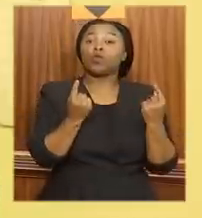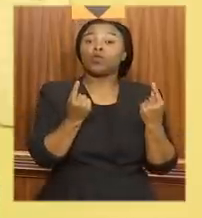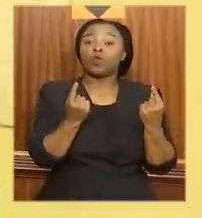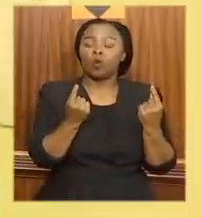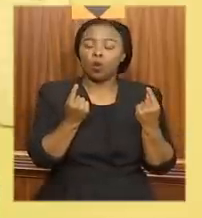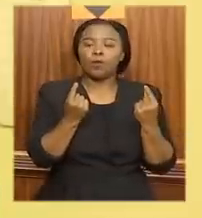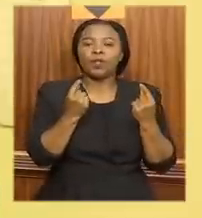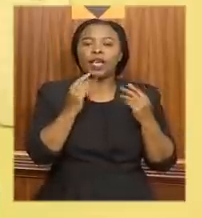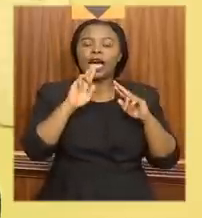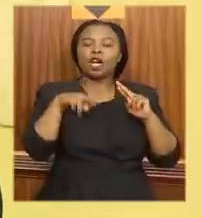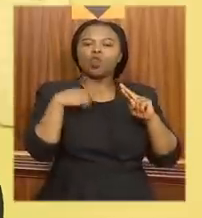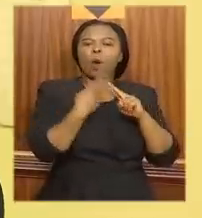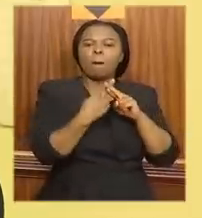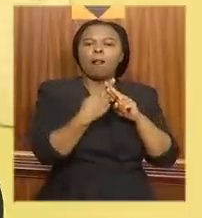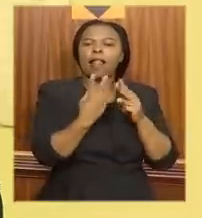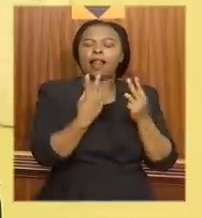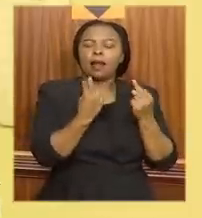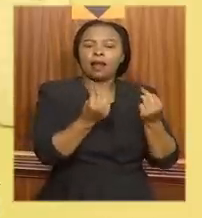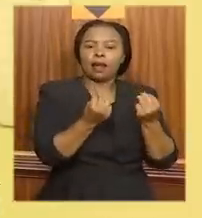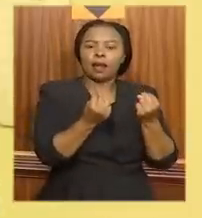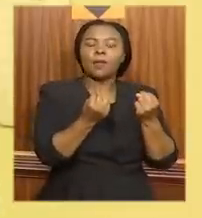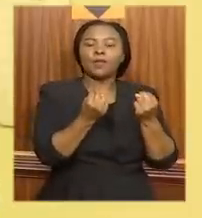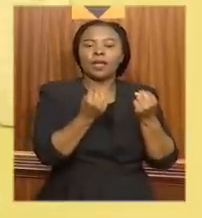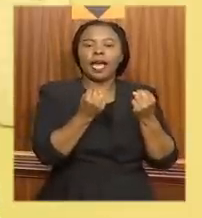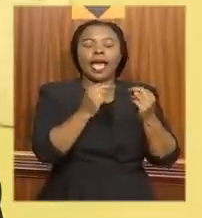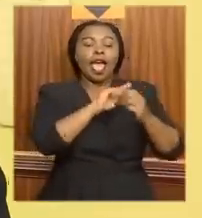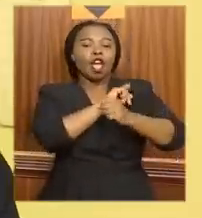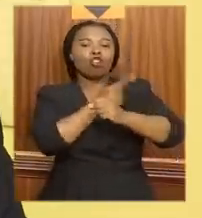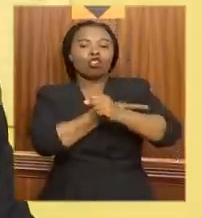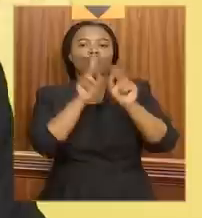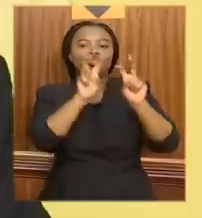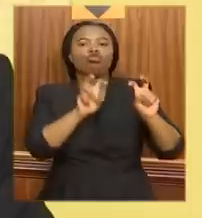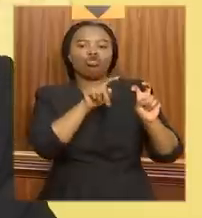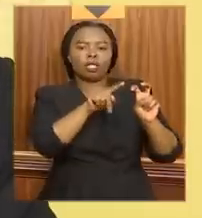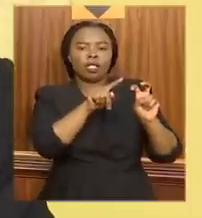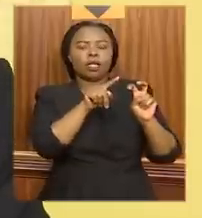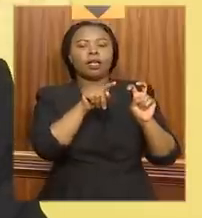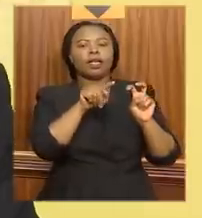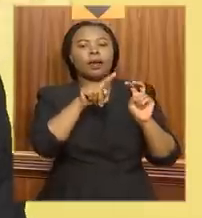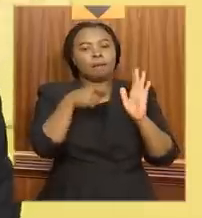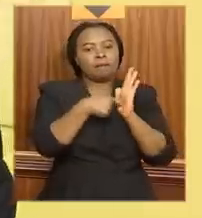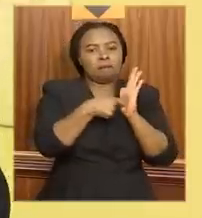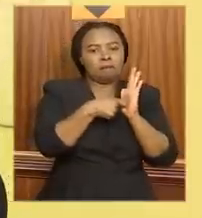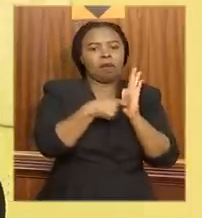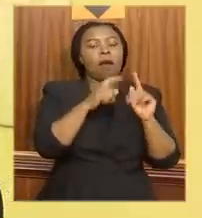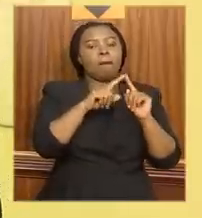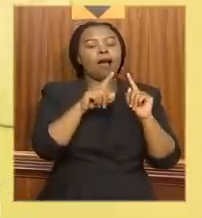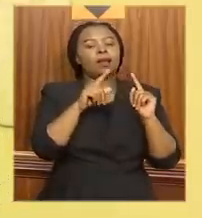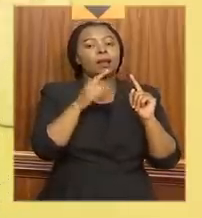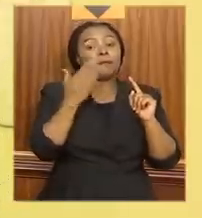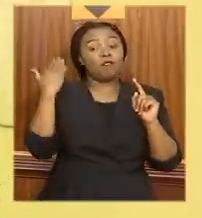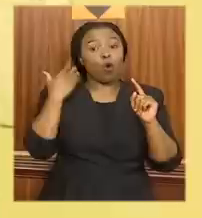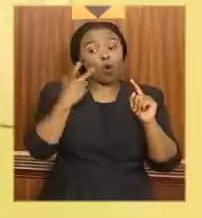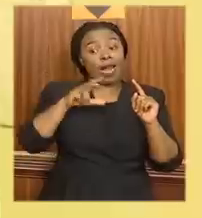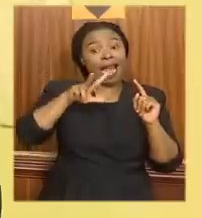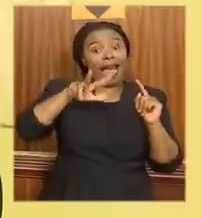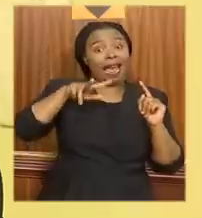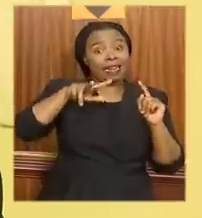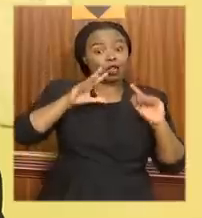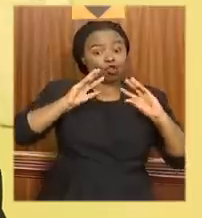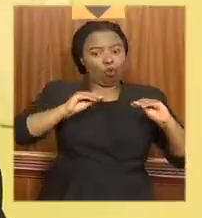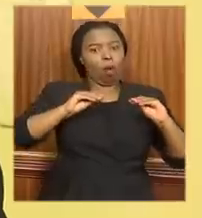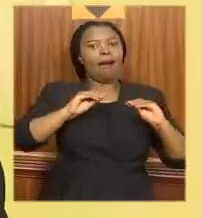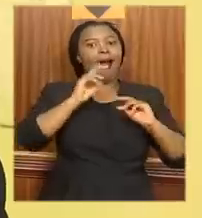the renewable energy procurement program that had stopped. We revived it in 2018.